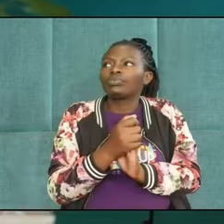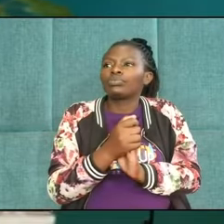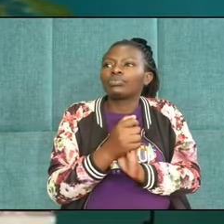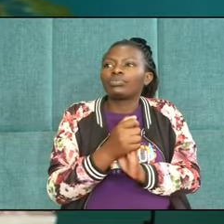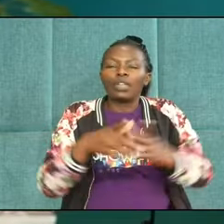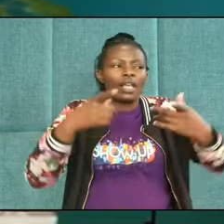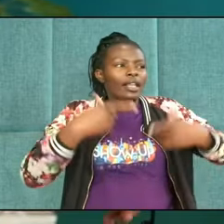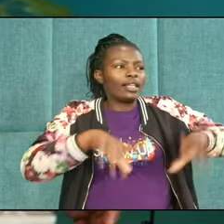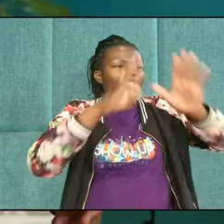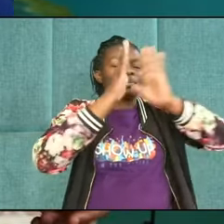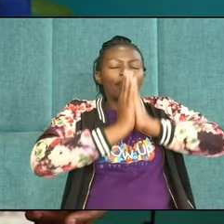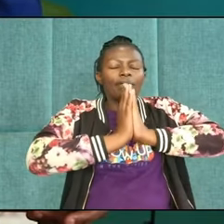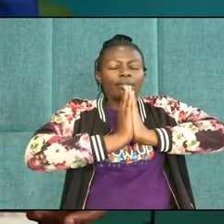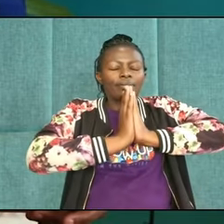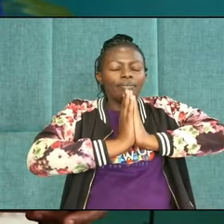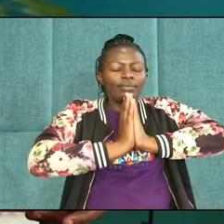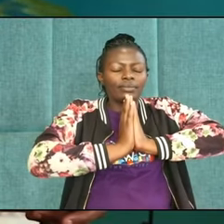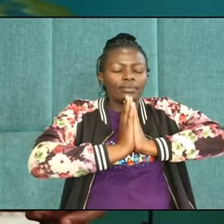Let us pray.